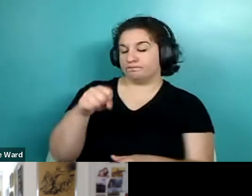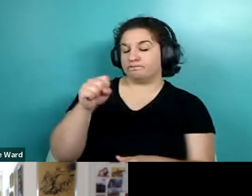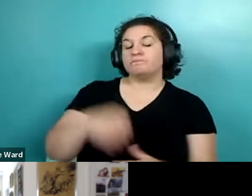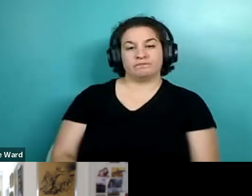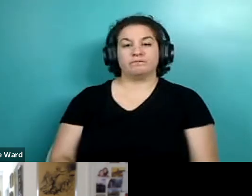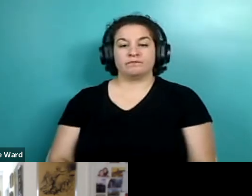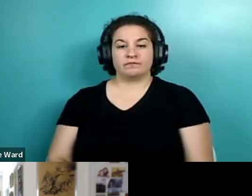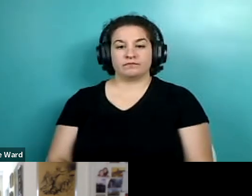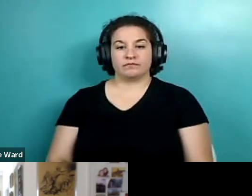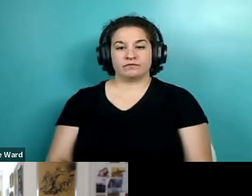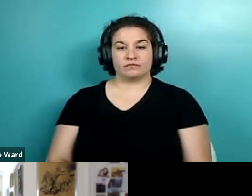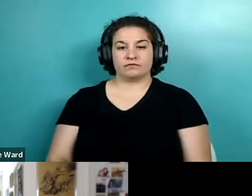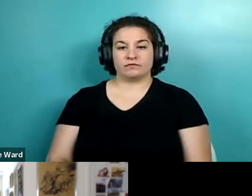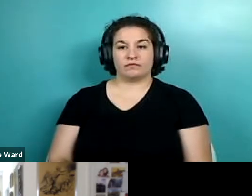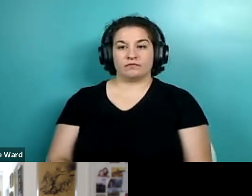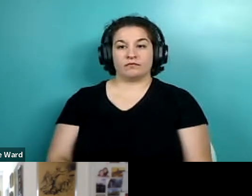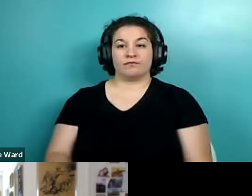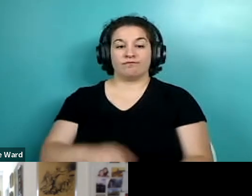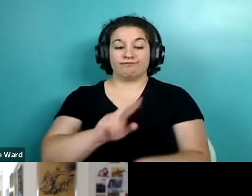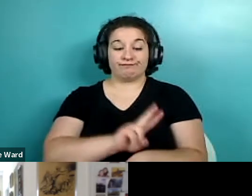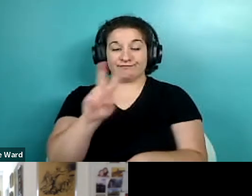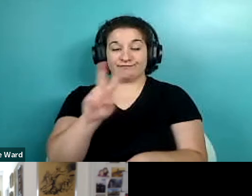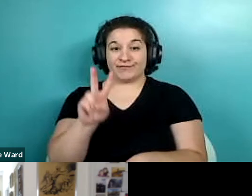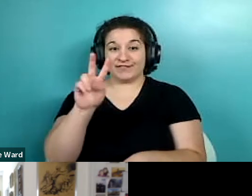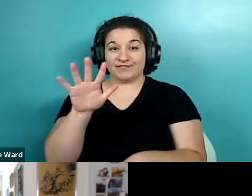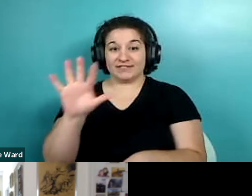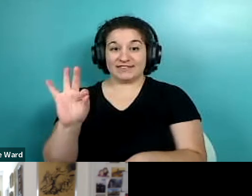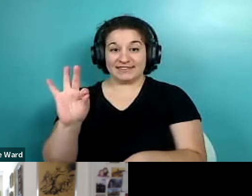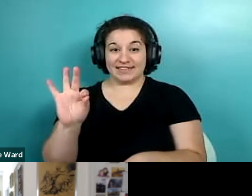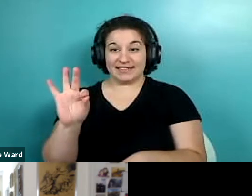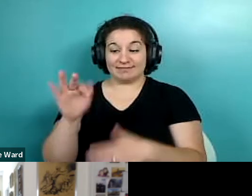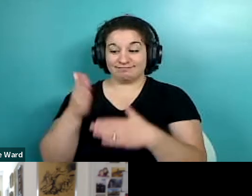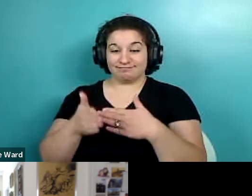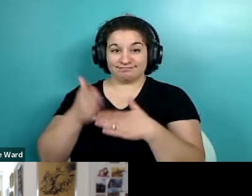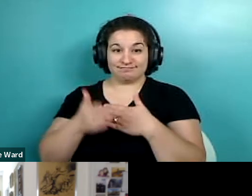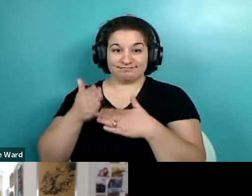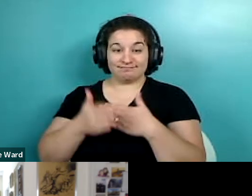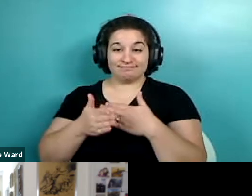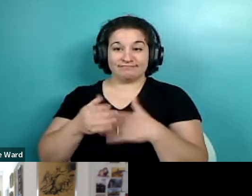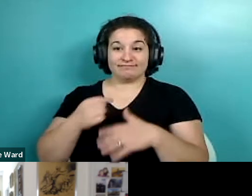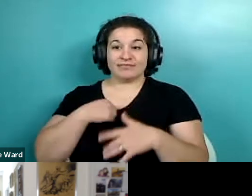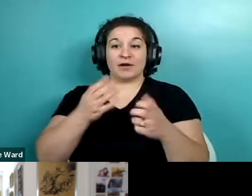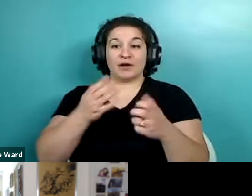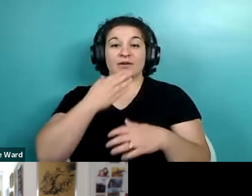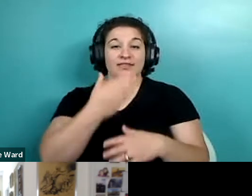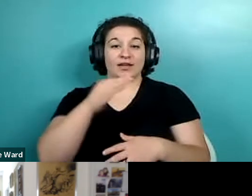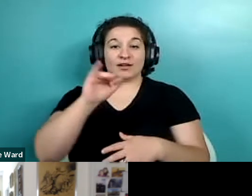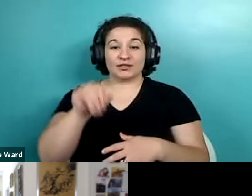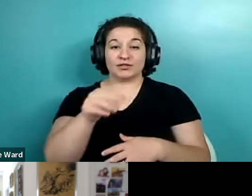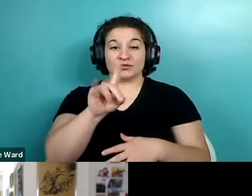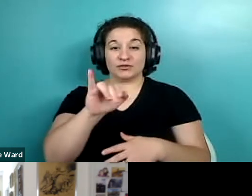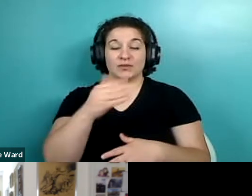Well, it is 2:59. We're at the end of the hour. I want to thank Judy. Thank you so much for a